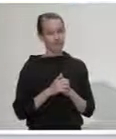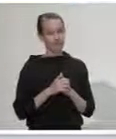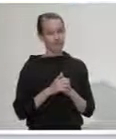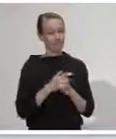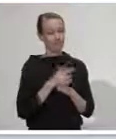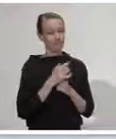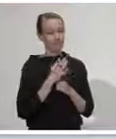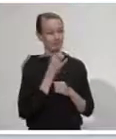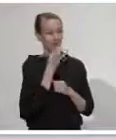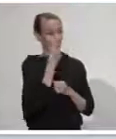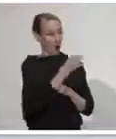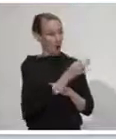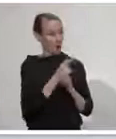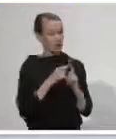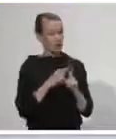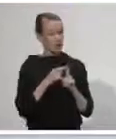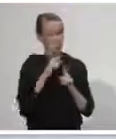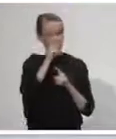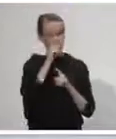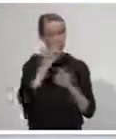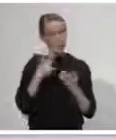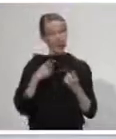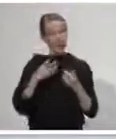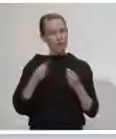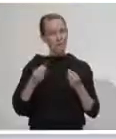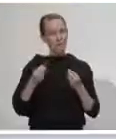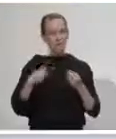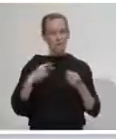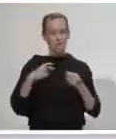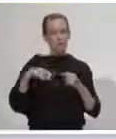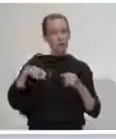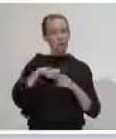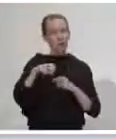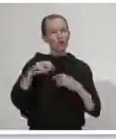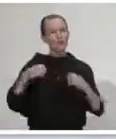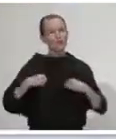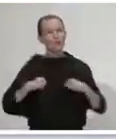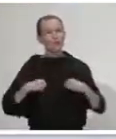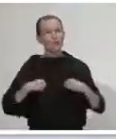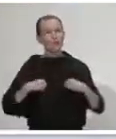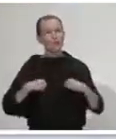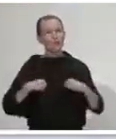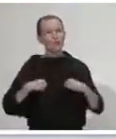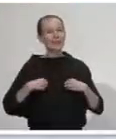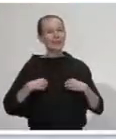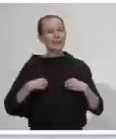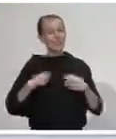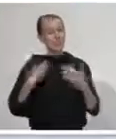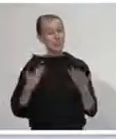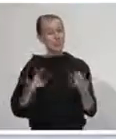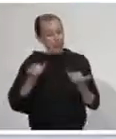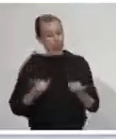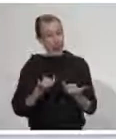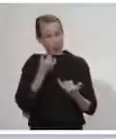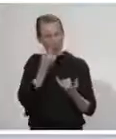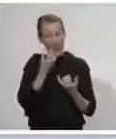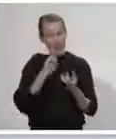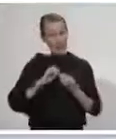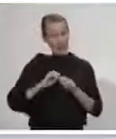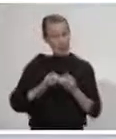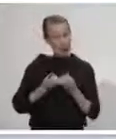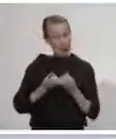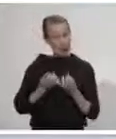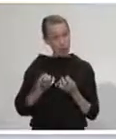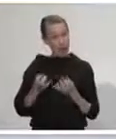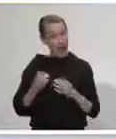have domestic tourism? Look, I know that is incredibly important to domestic tourism. I know that that's something that they're hoping